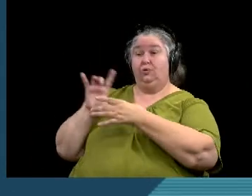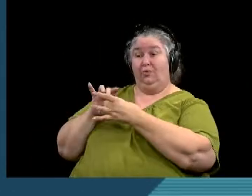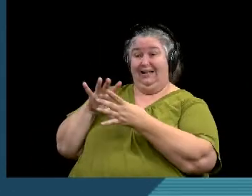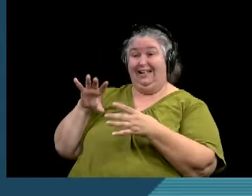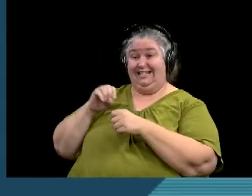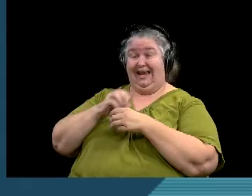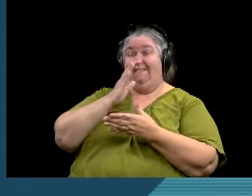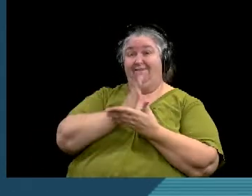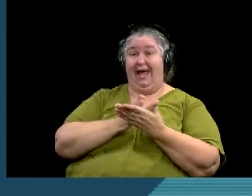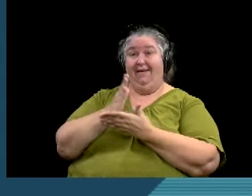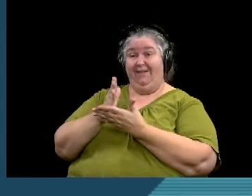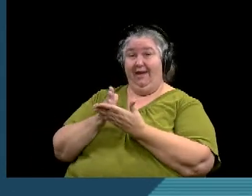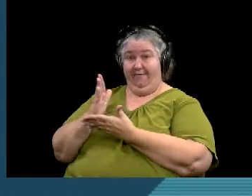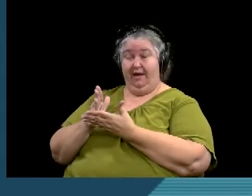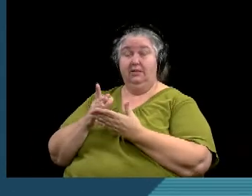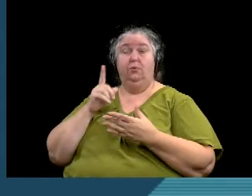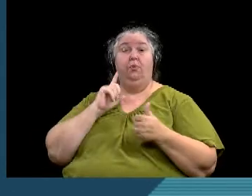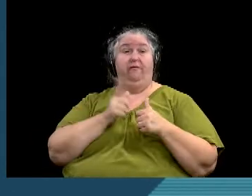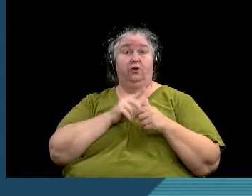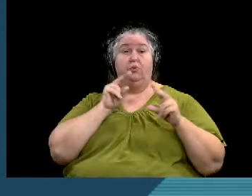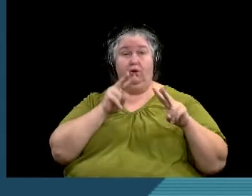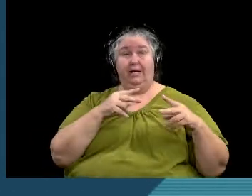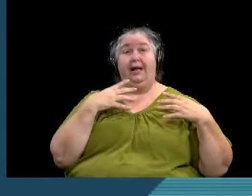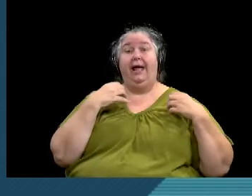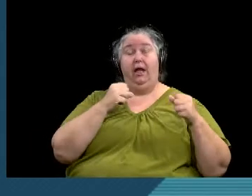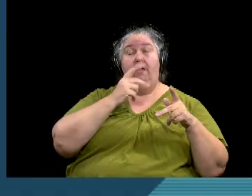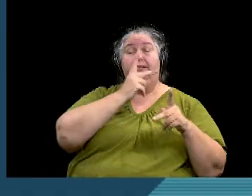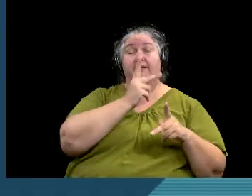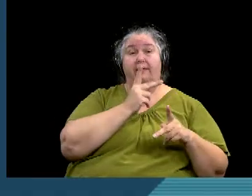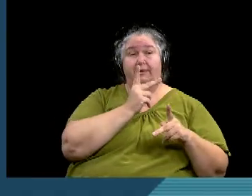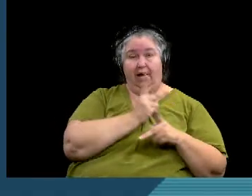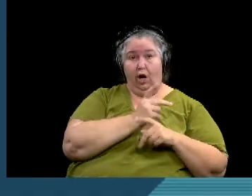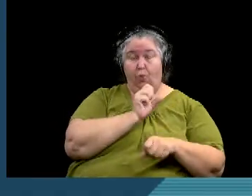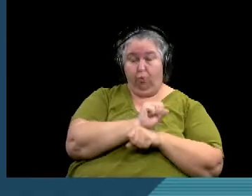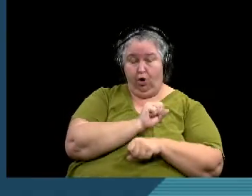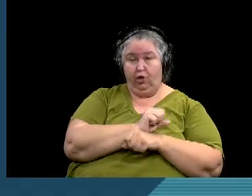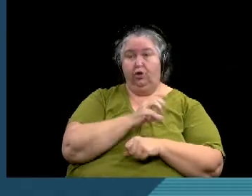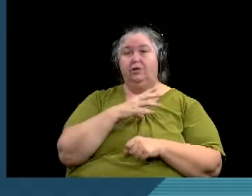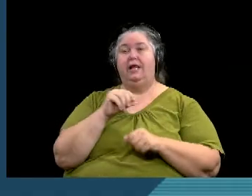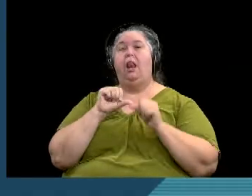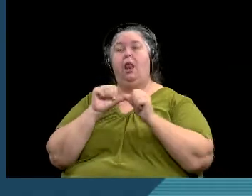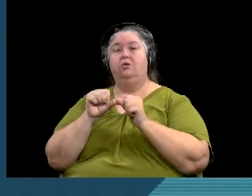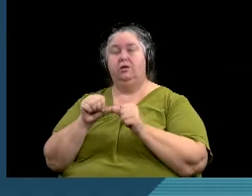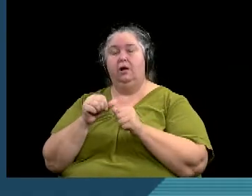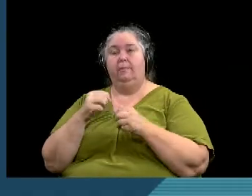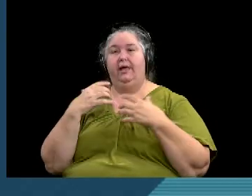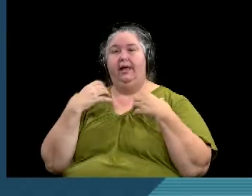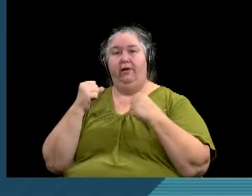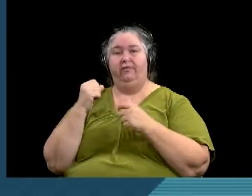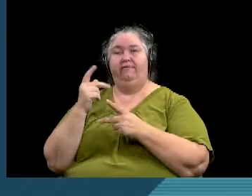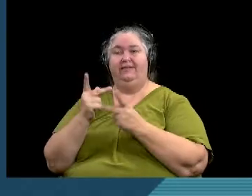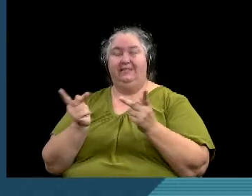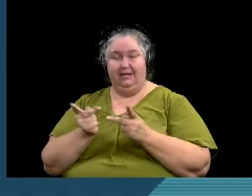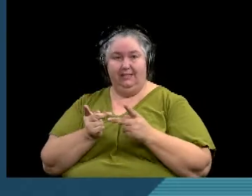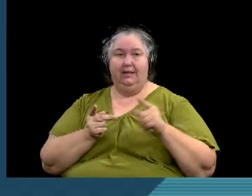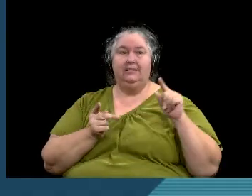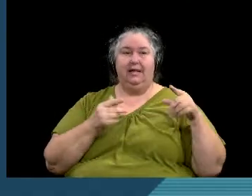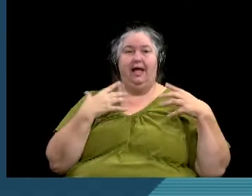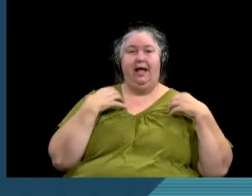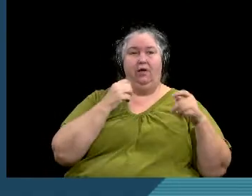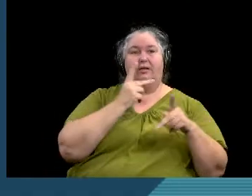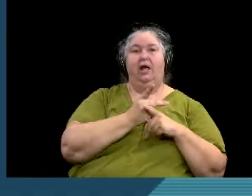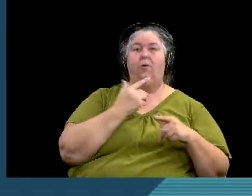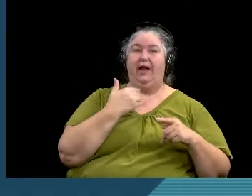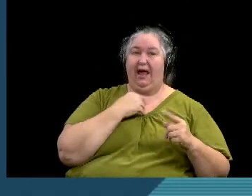in the long-term care facilities as part of phase 1A. With the healthcare workers, we have received a very specific list of types of